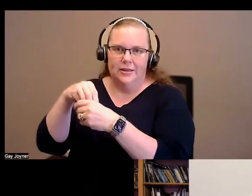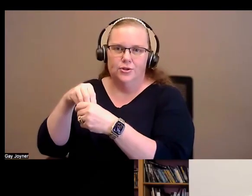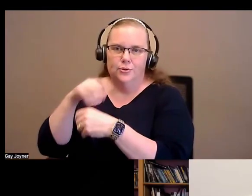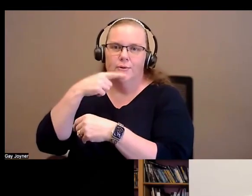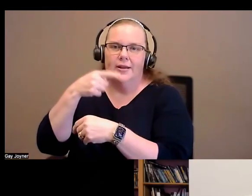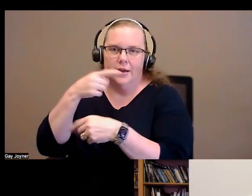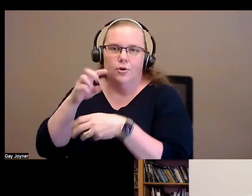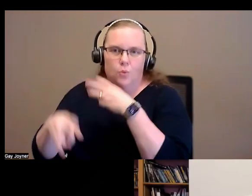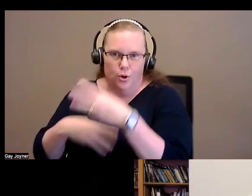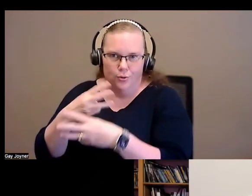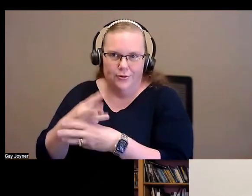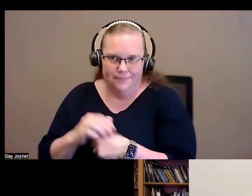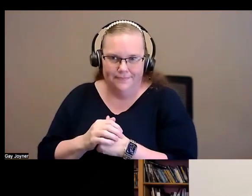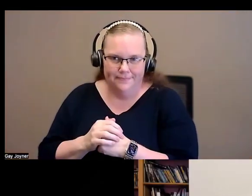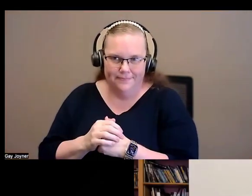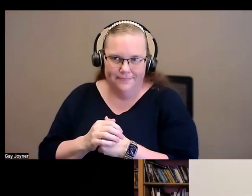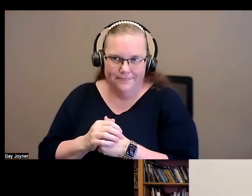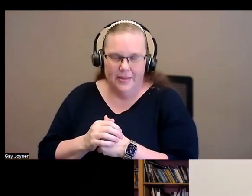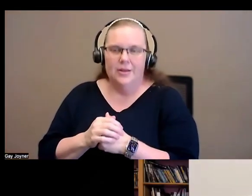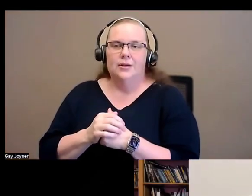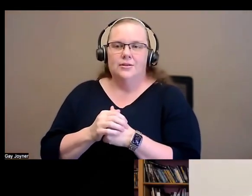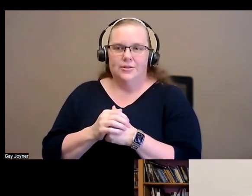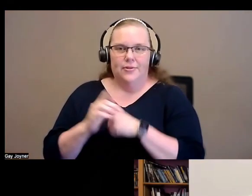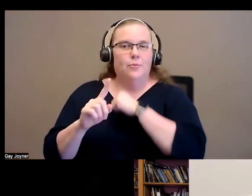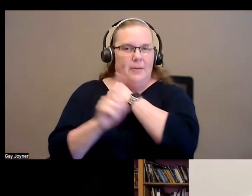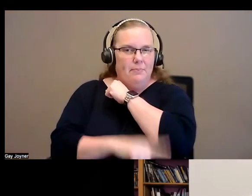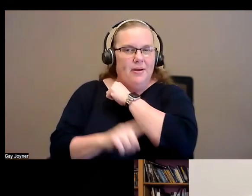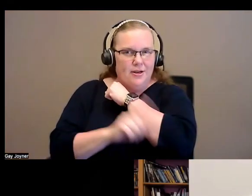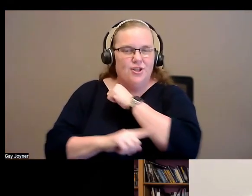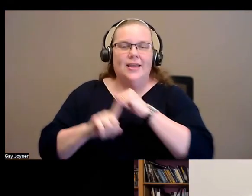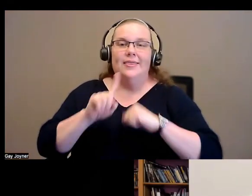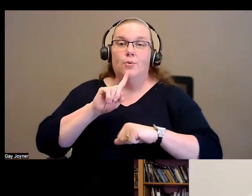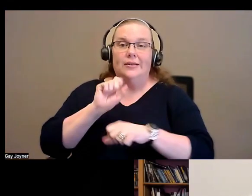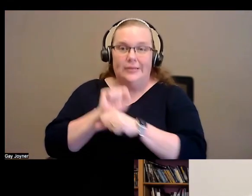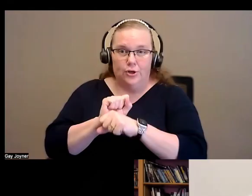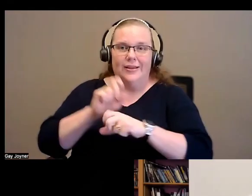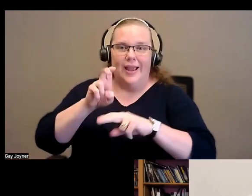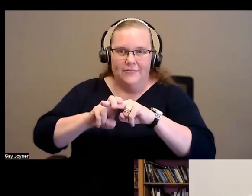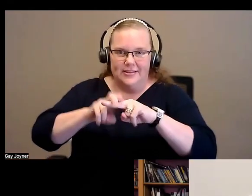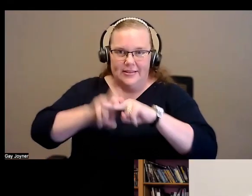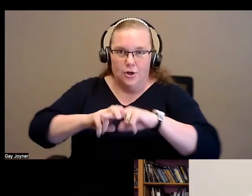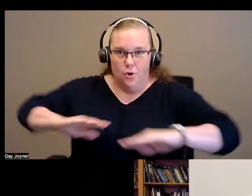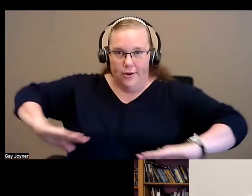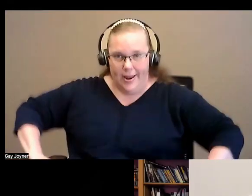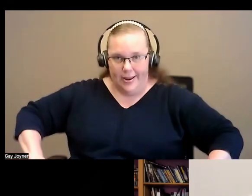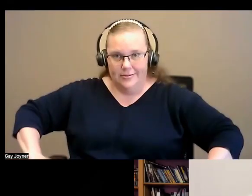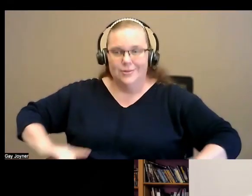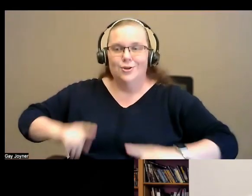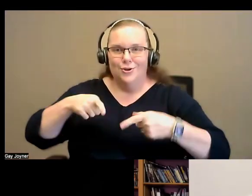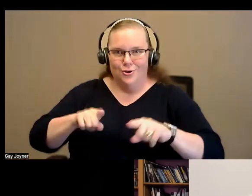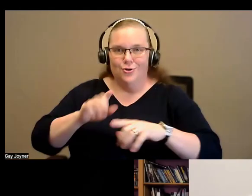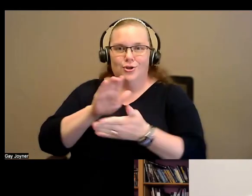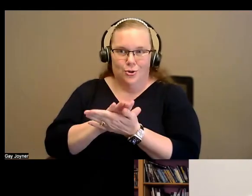themselves into a hearing world. So they would be punished and they would literally have to sit on their